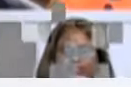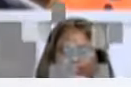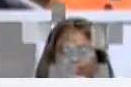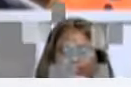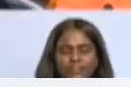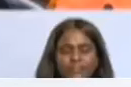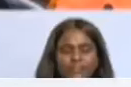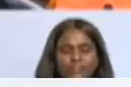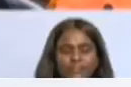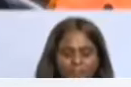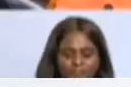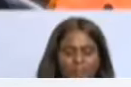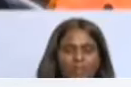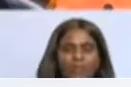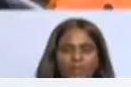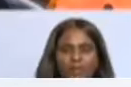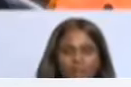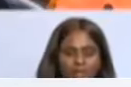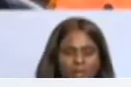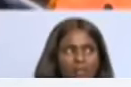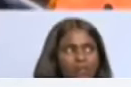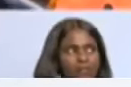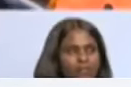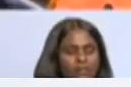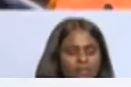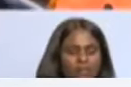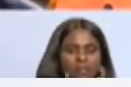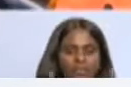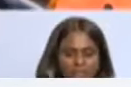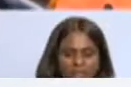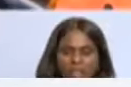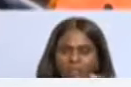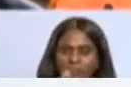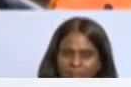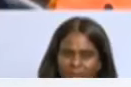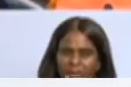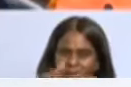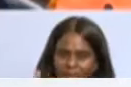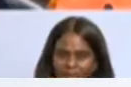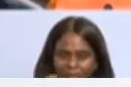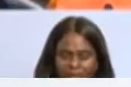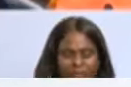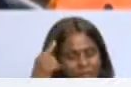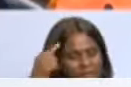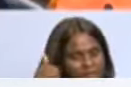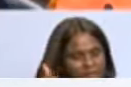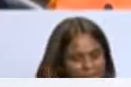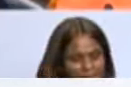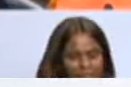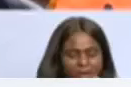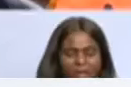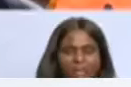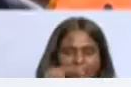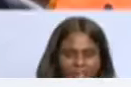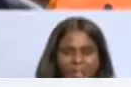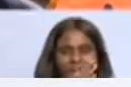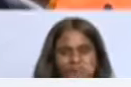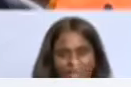connectivity in the unserved and underserved areas. Government is undertaking nationwide construction